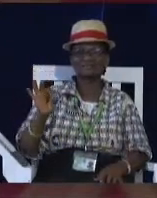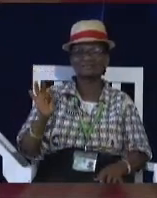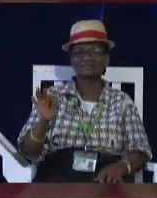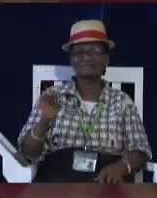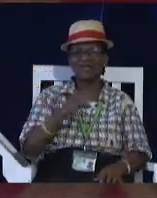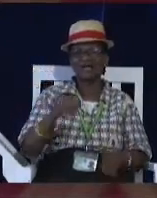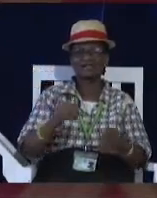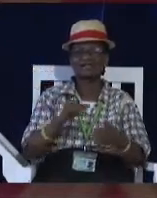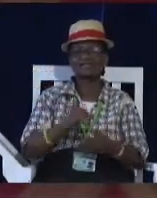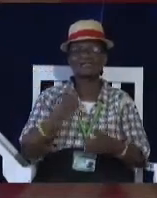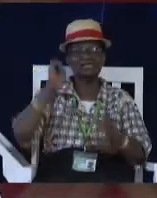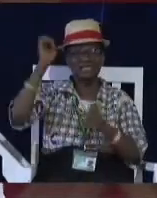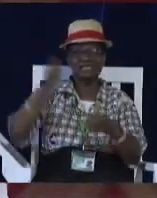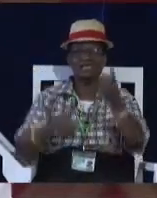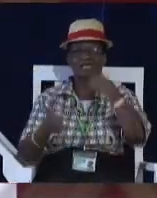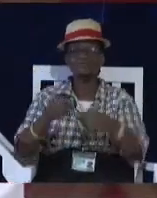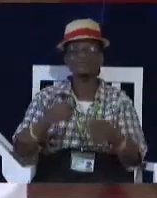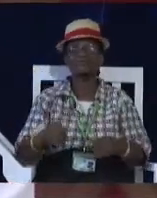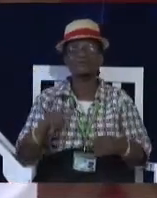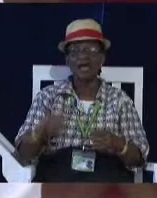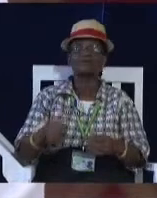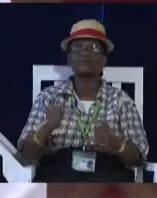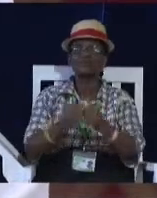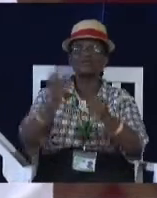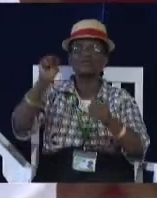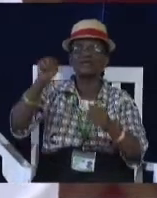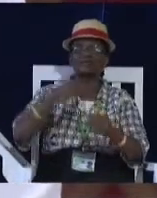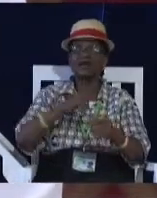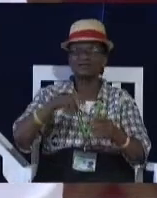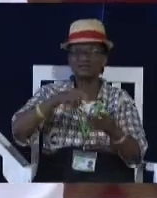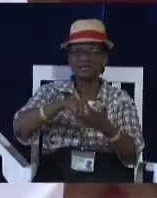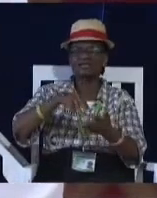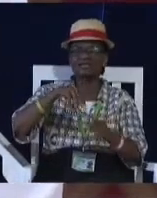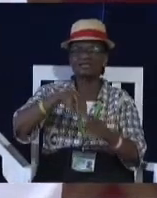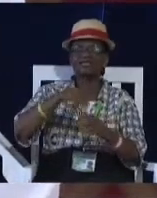And he came down with them and stood in the